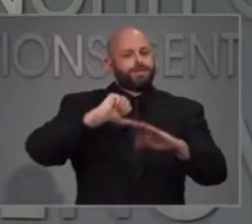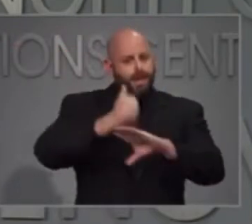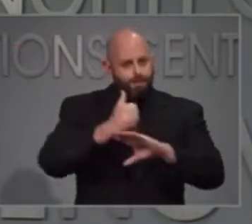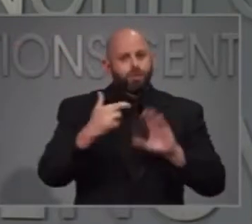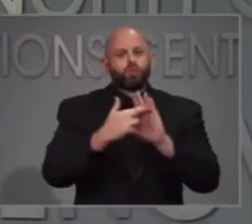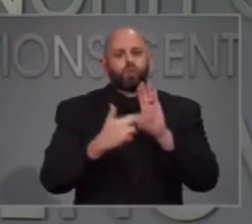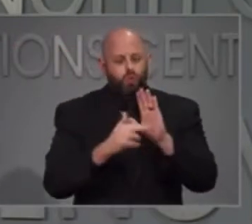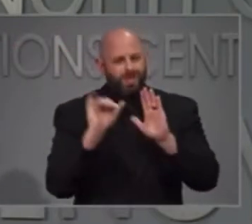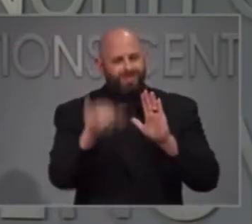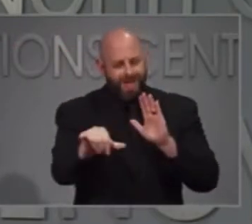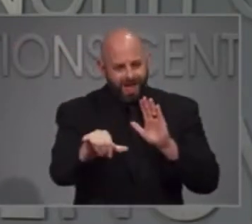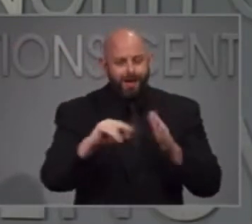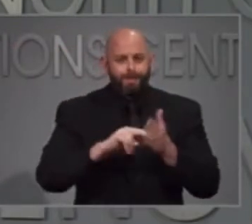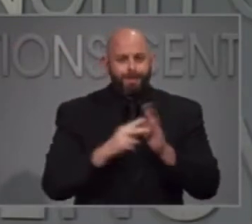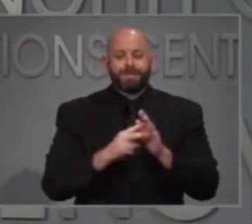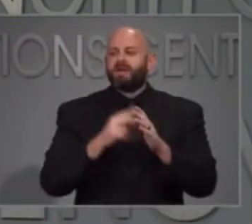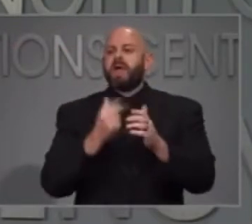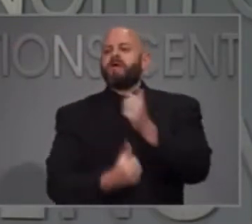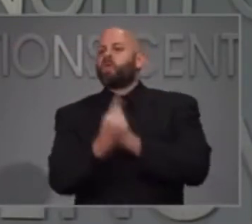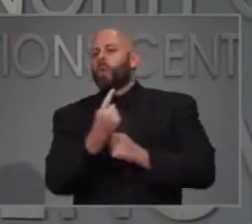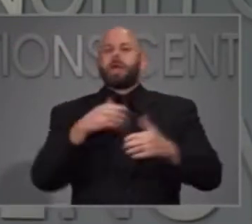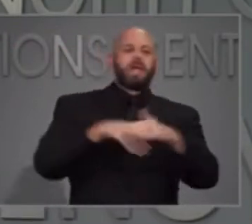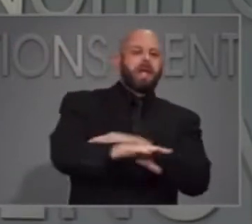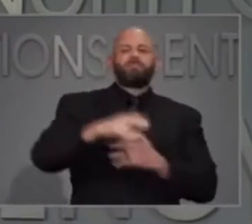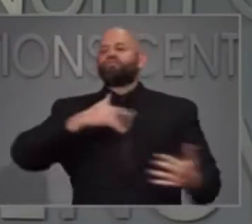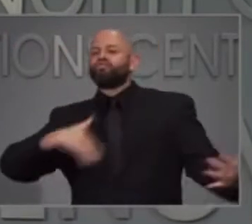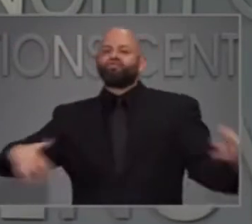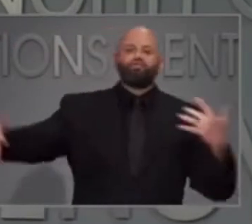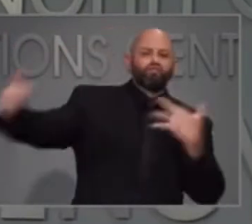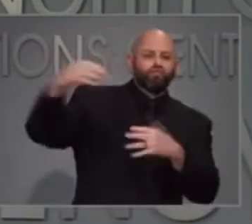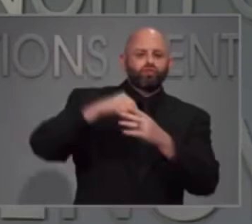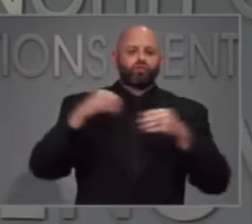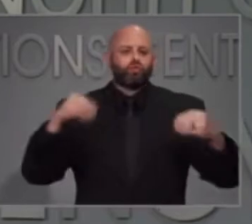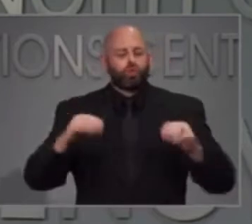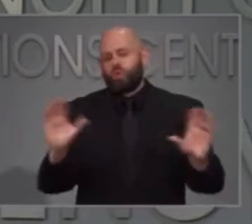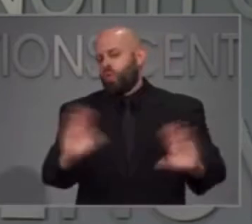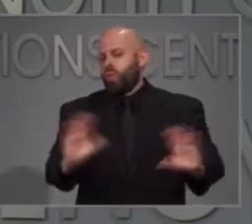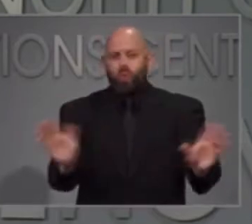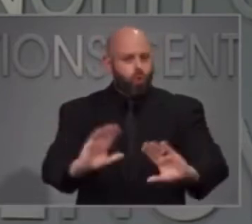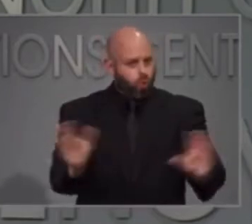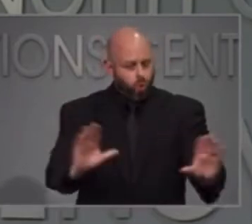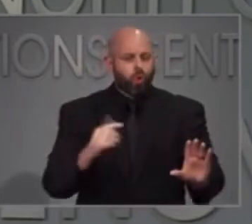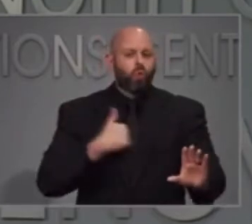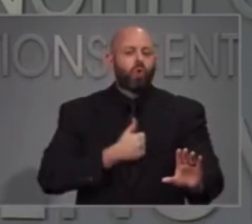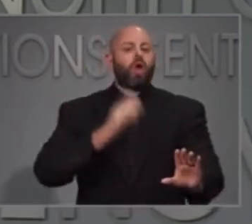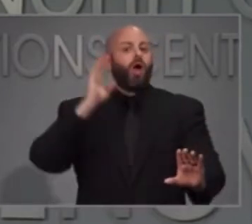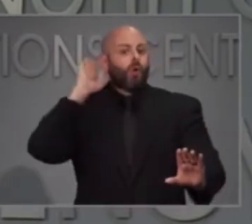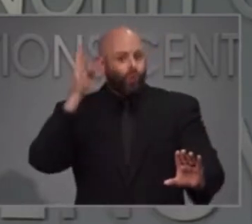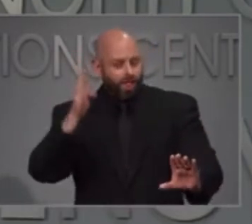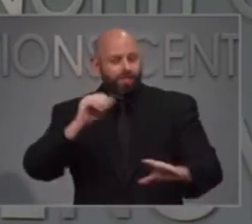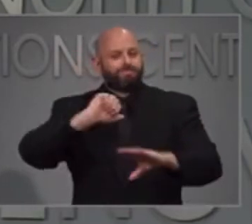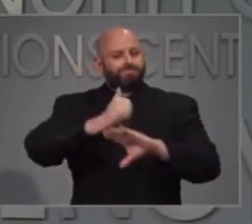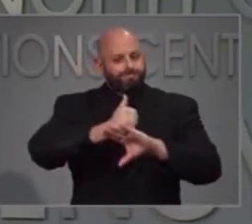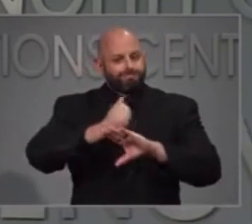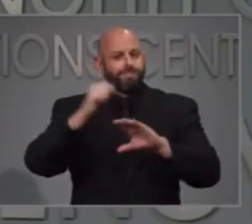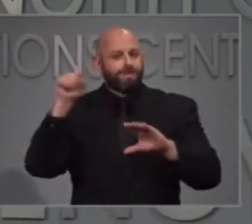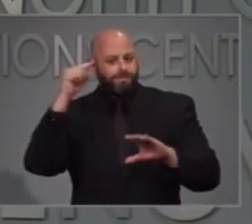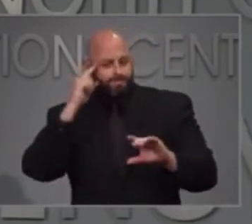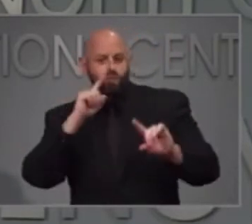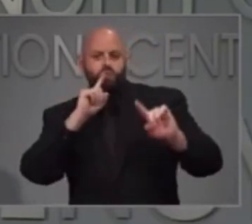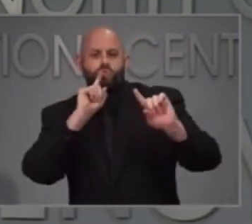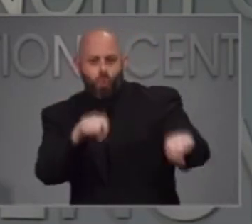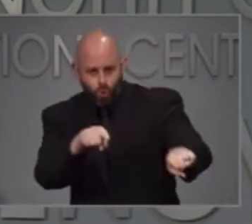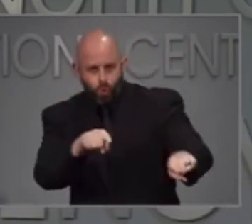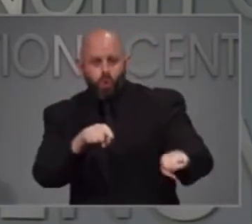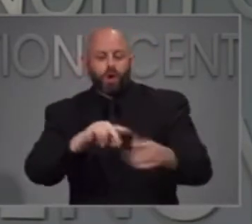to do that, and we will be issuing an executive order that makes this more uniform